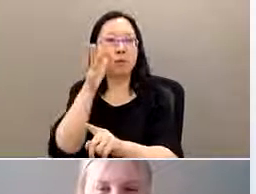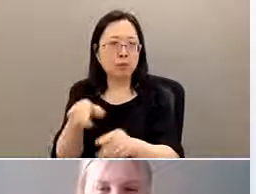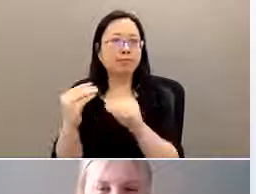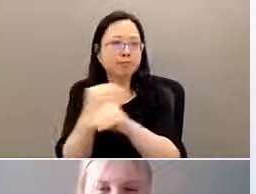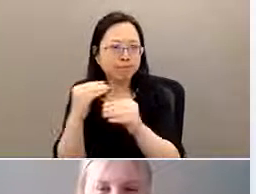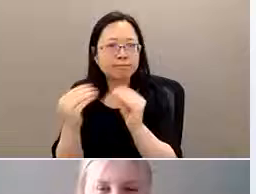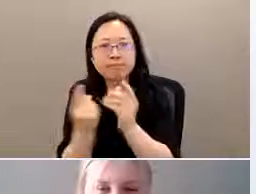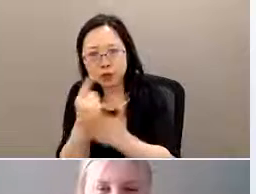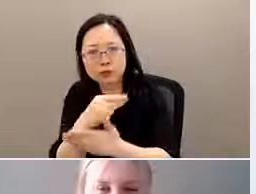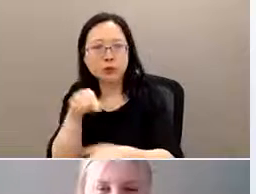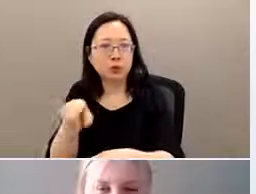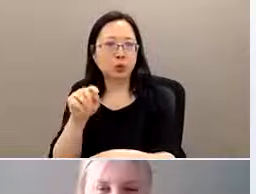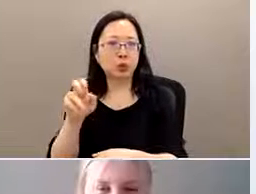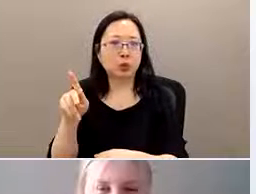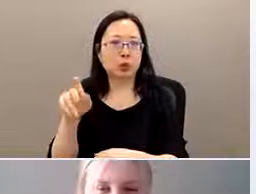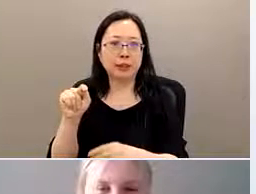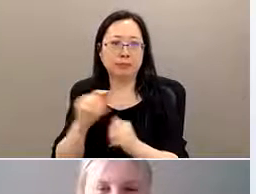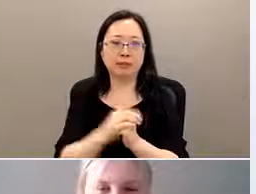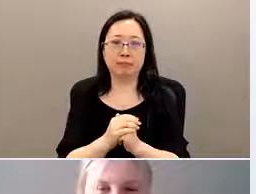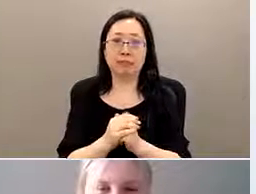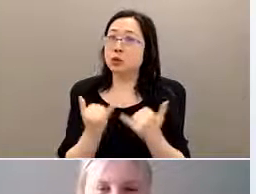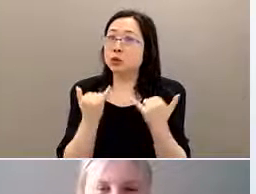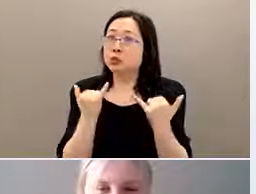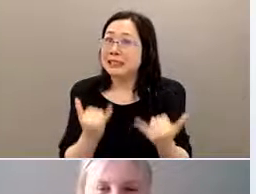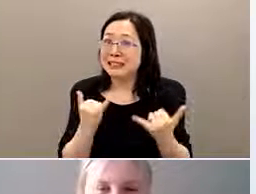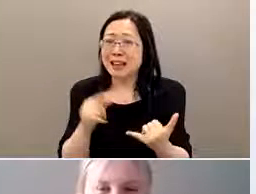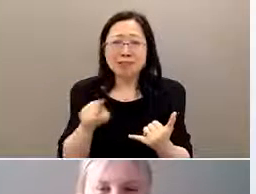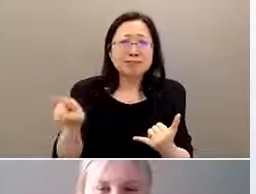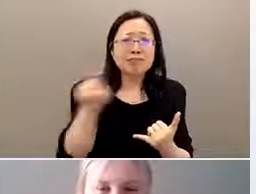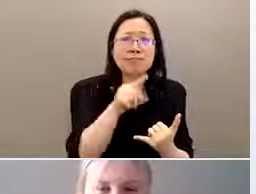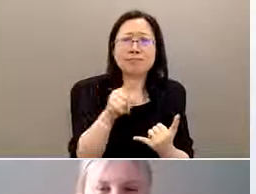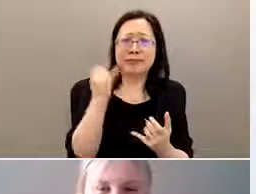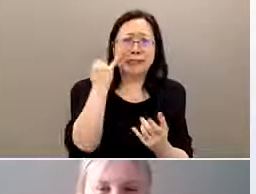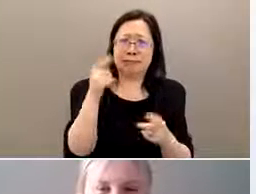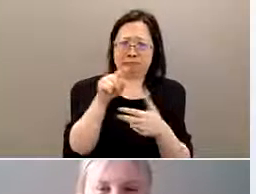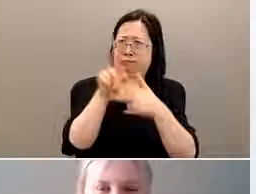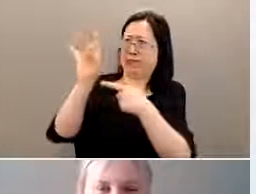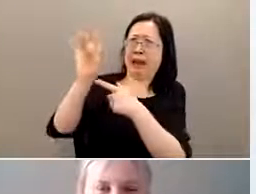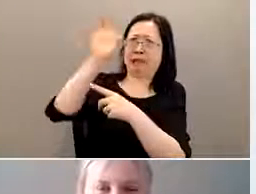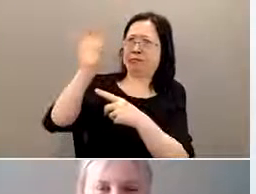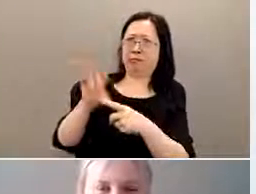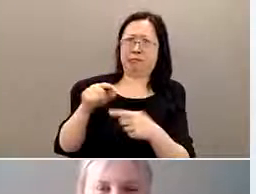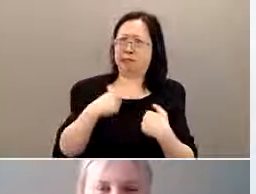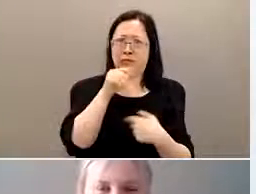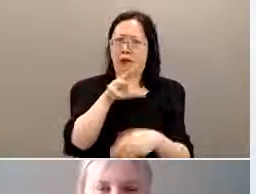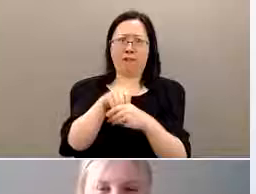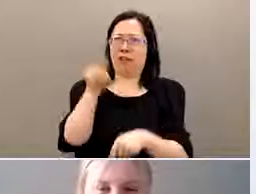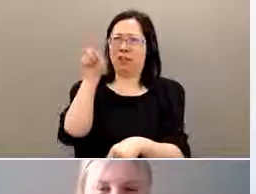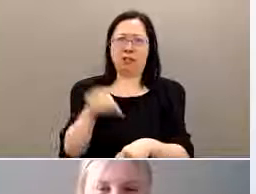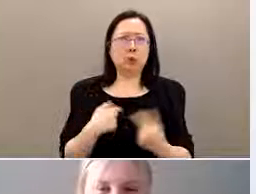Now, what can people do who aren't part of the 8 different sites? If